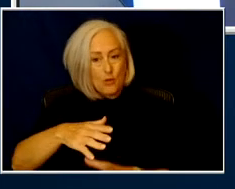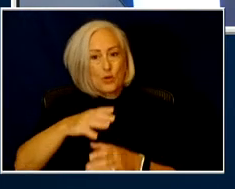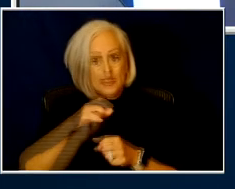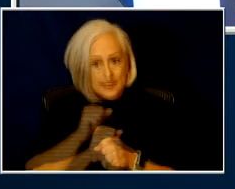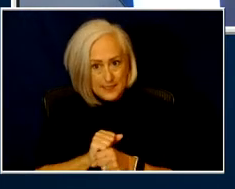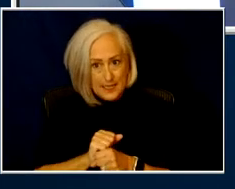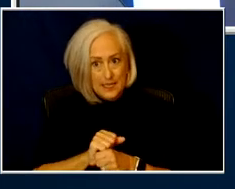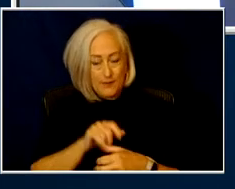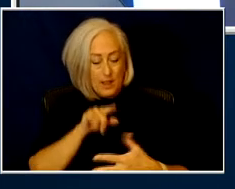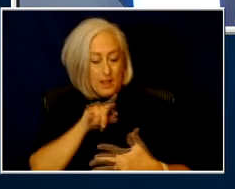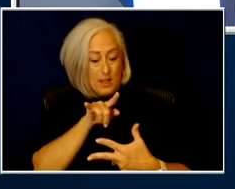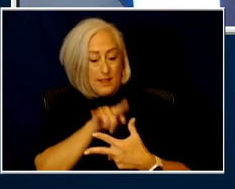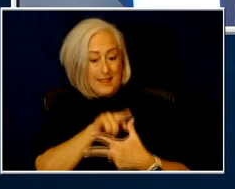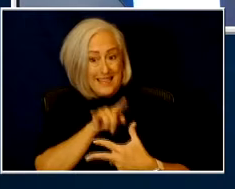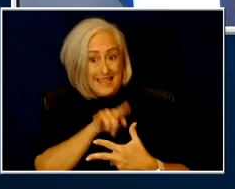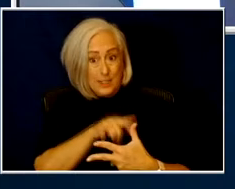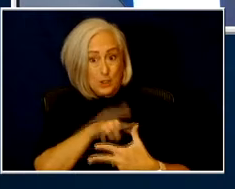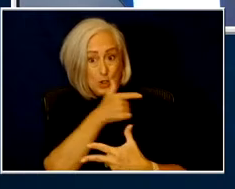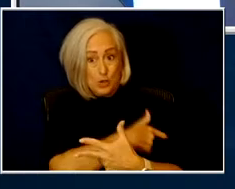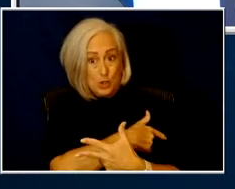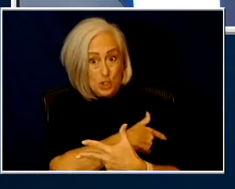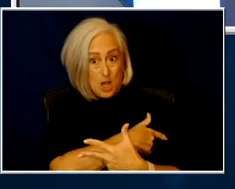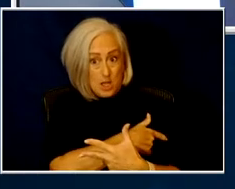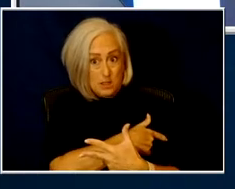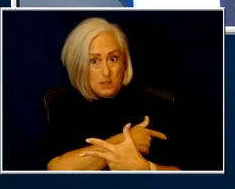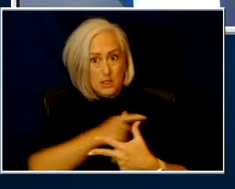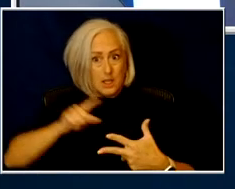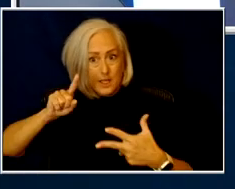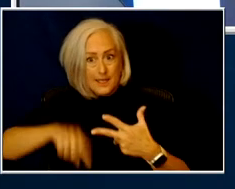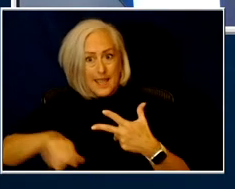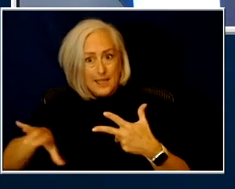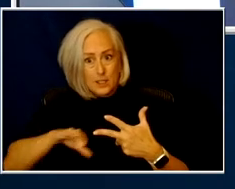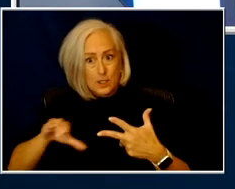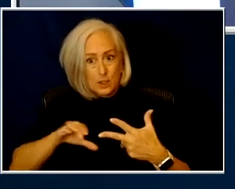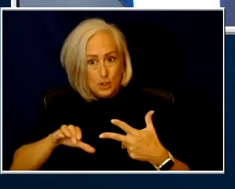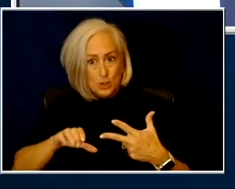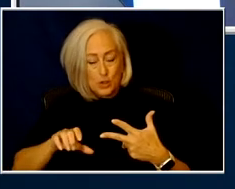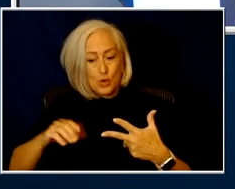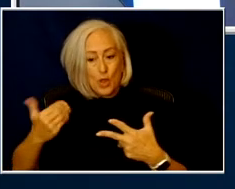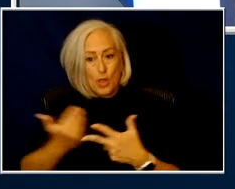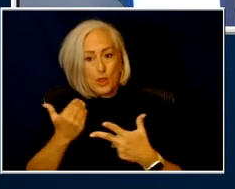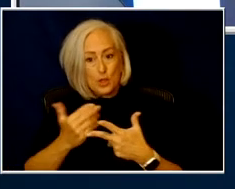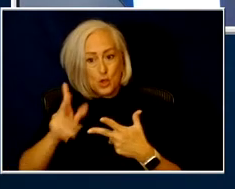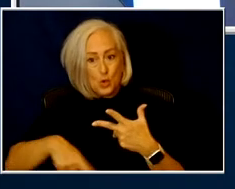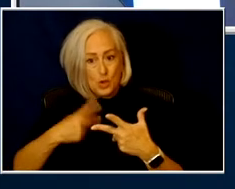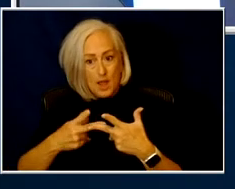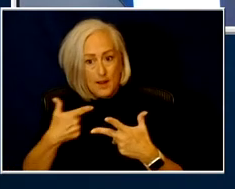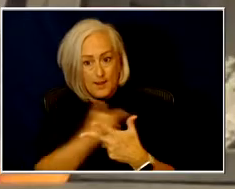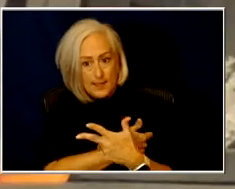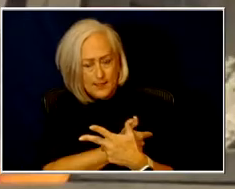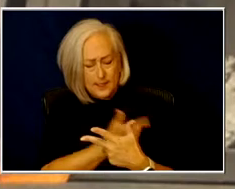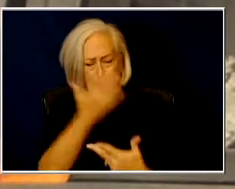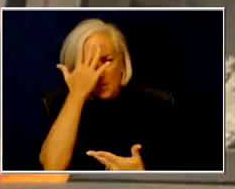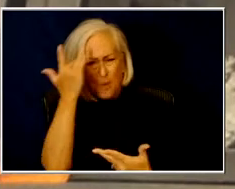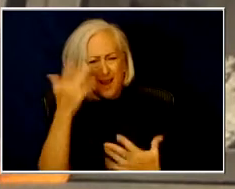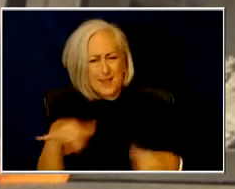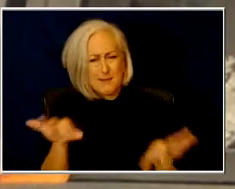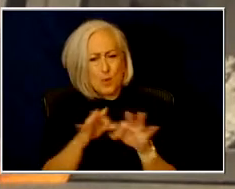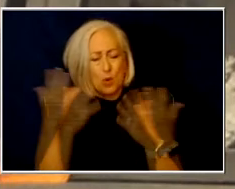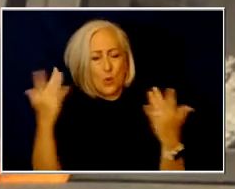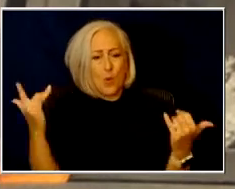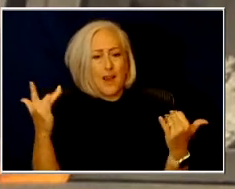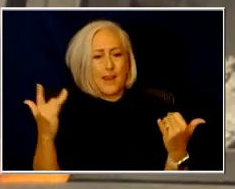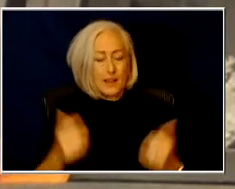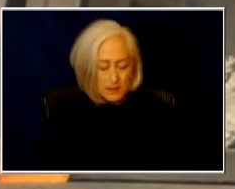why does it matter if you've not had the first shot are they different well yes I mean the first the the